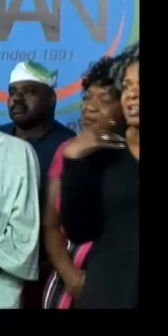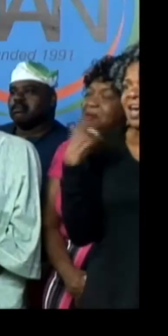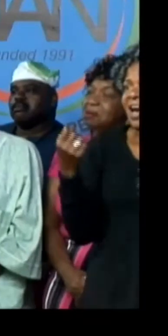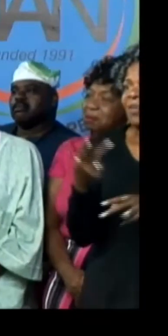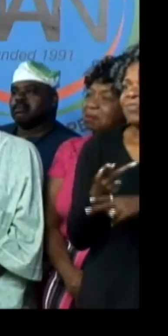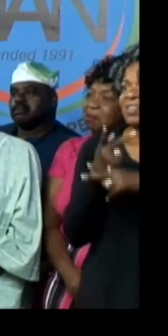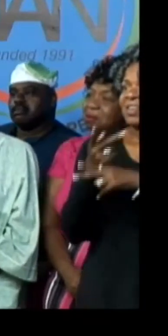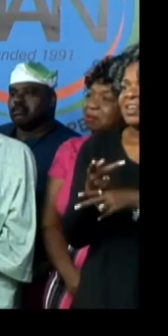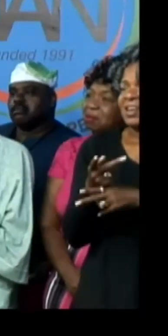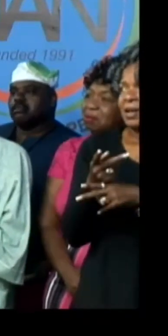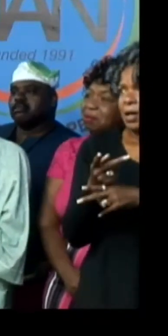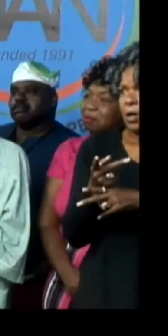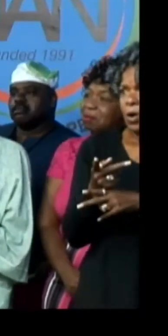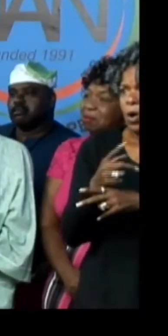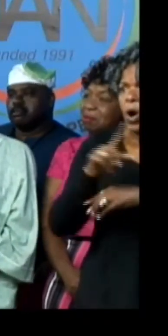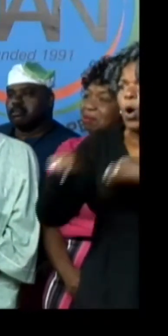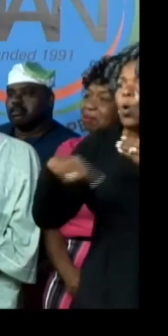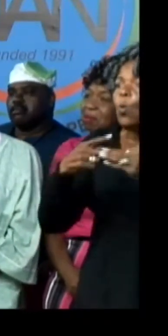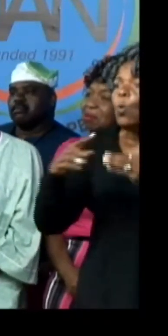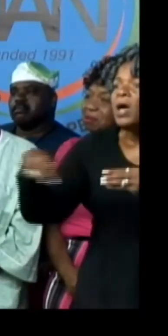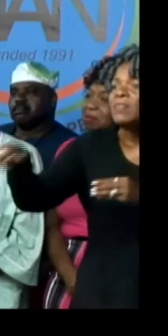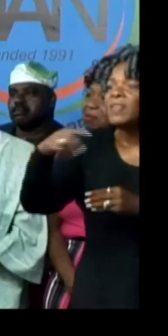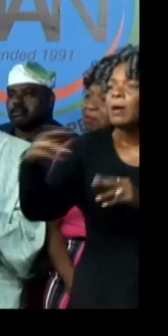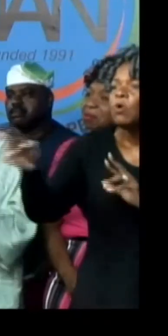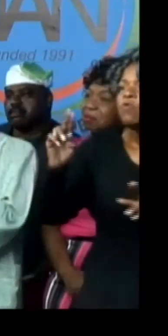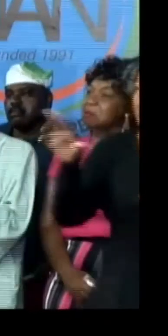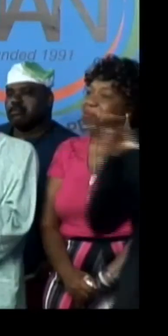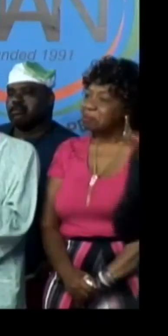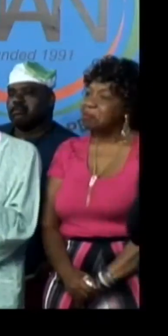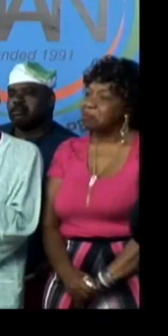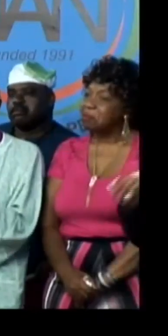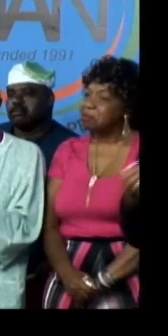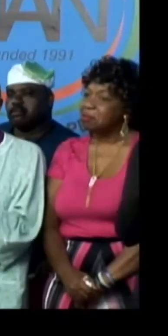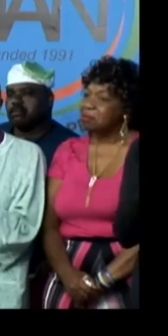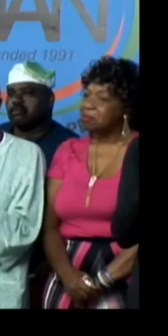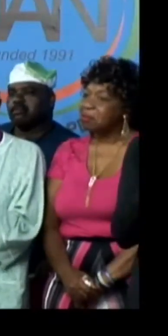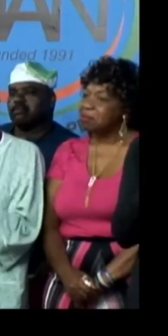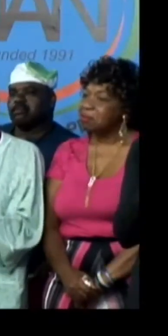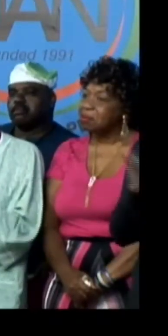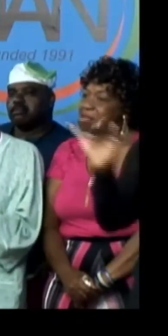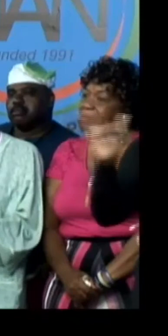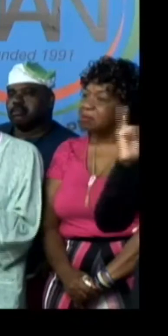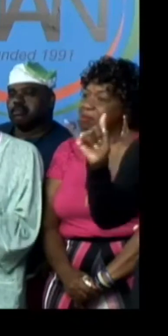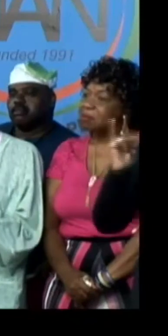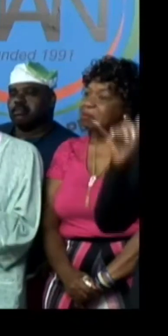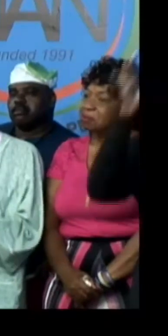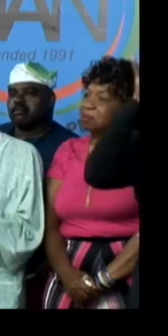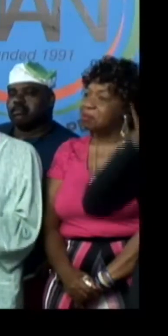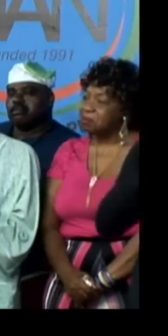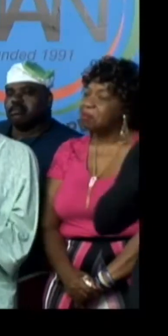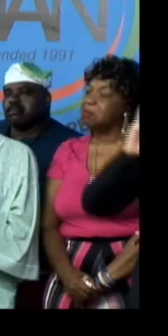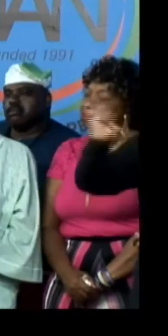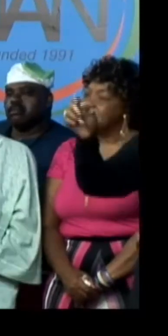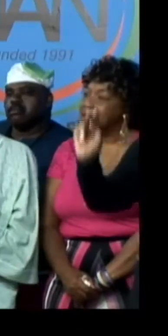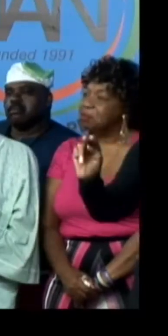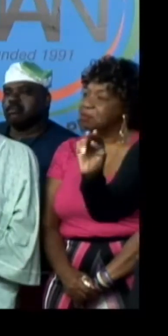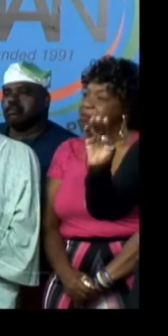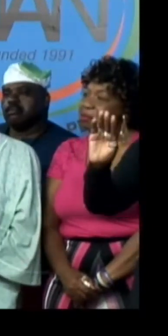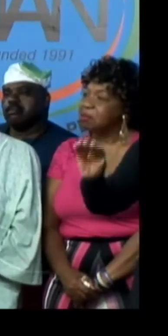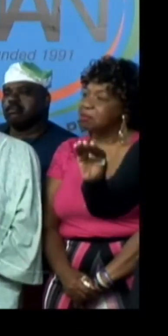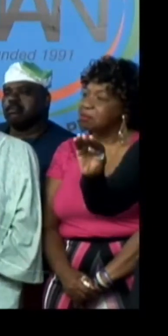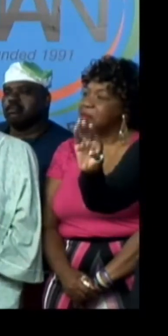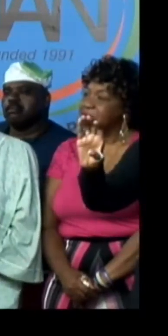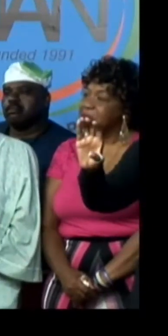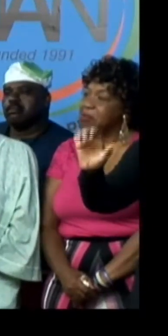out, the same John McCain that he beat in 2008 got